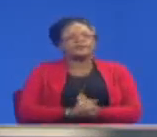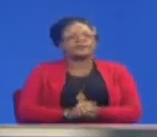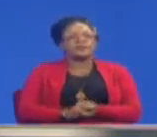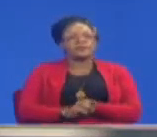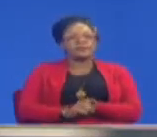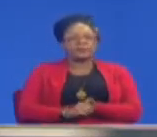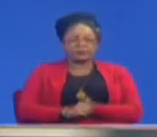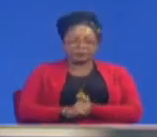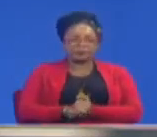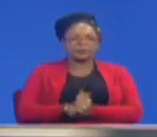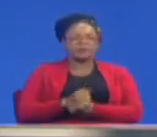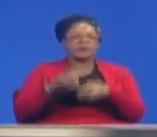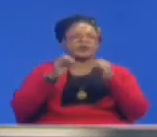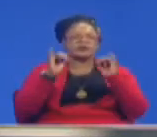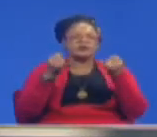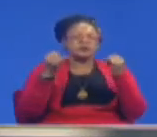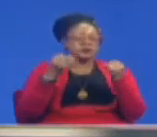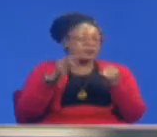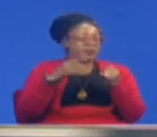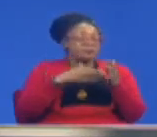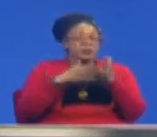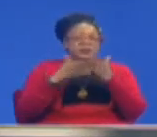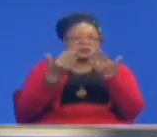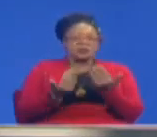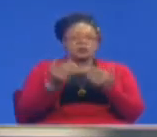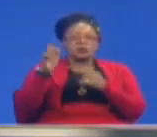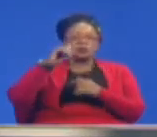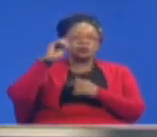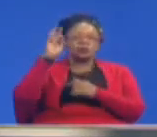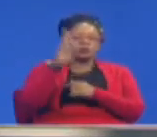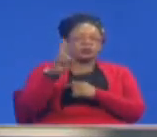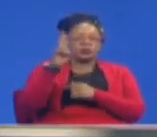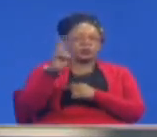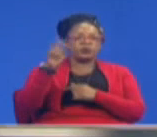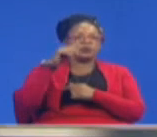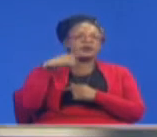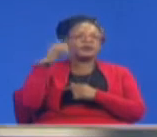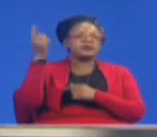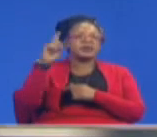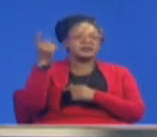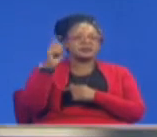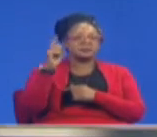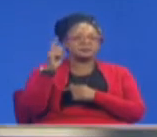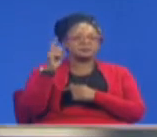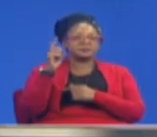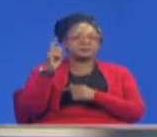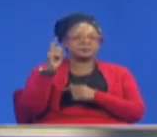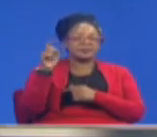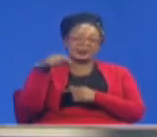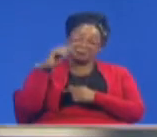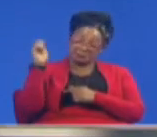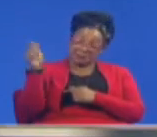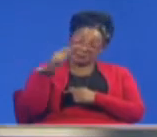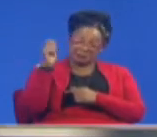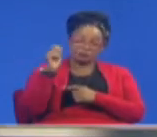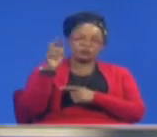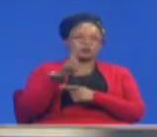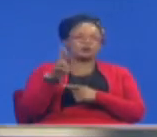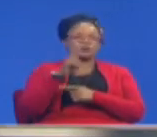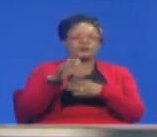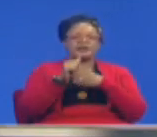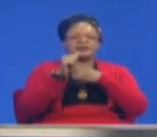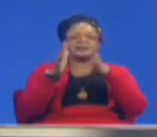Right, some news from across the borders now, and Uhuru Kenyatta is among, or rather I should say President Uhuru Kenyatta is among the leaders who were